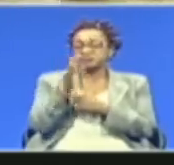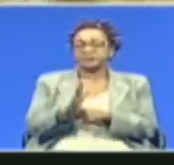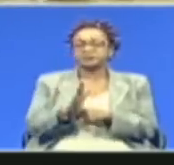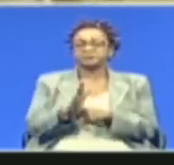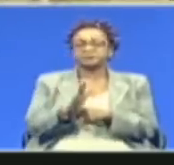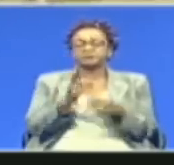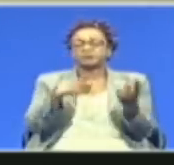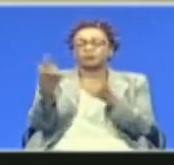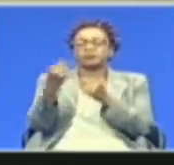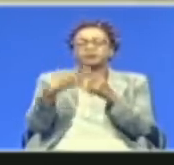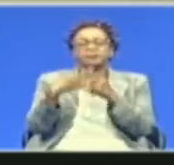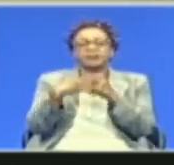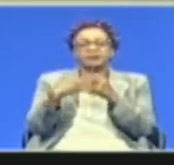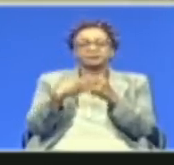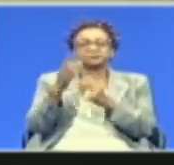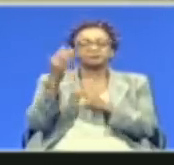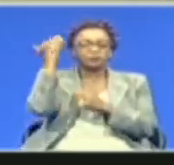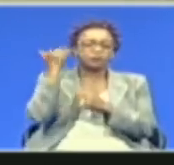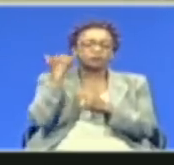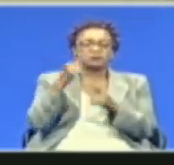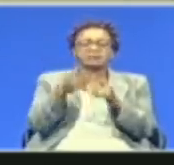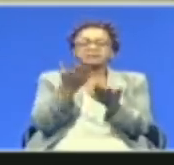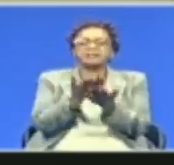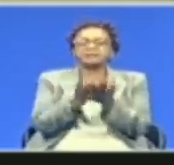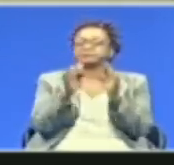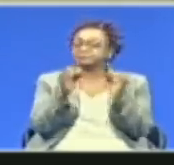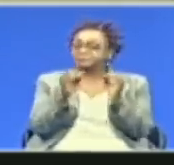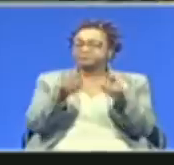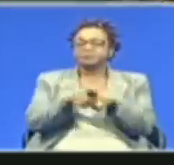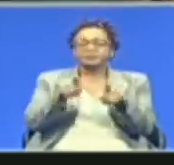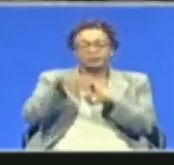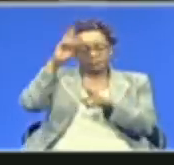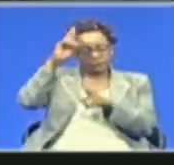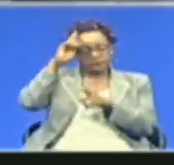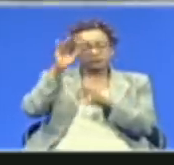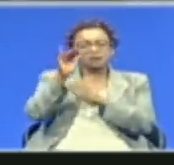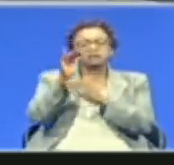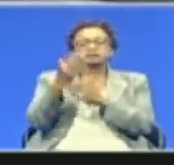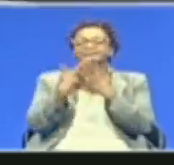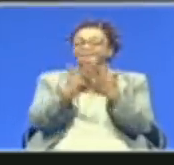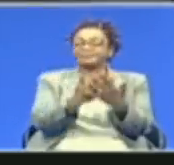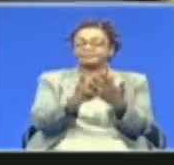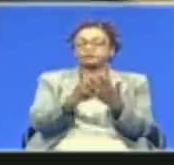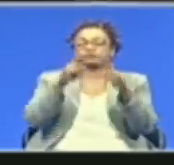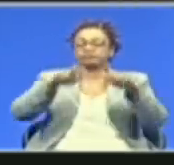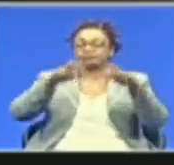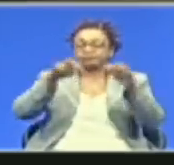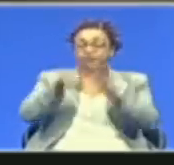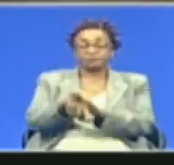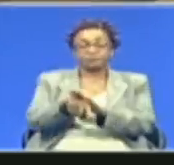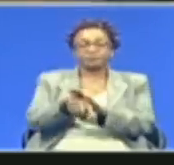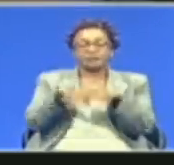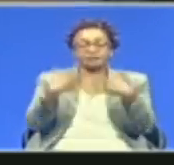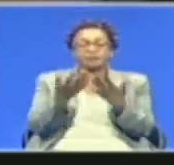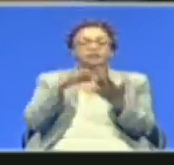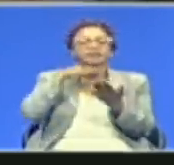to Kibera Law Court but did not take a plea as police sought for custodial orders to allow for further investigation in the death